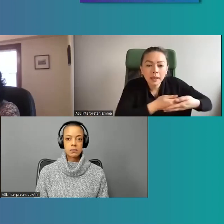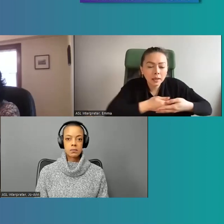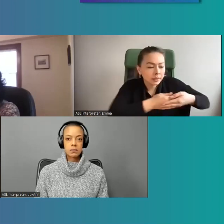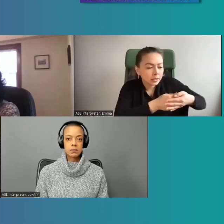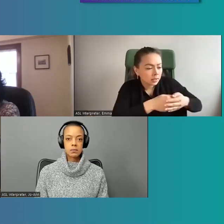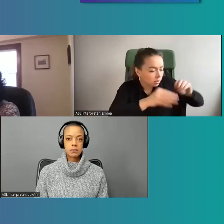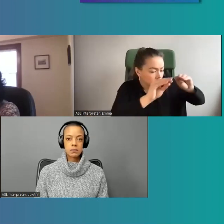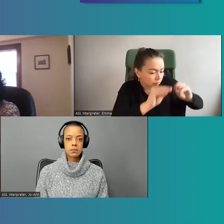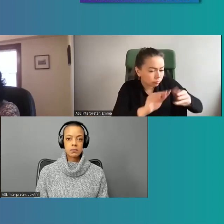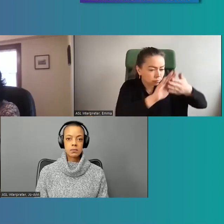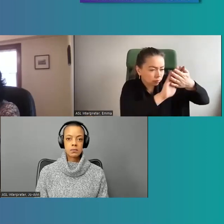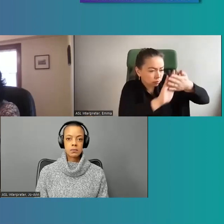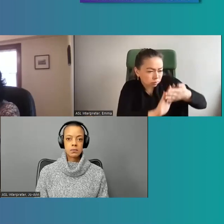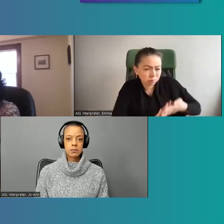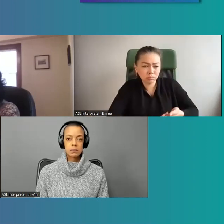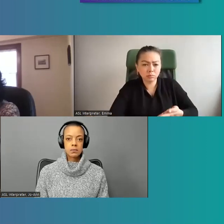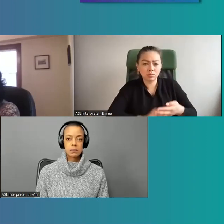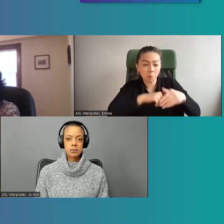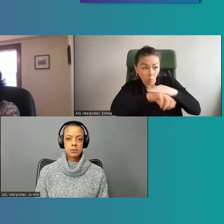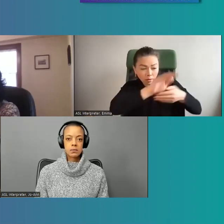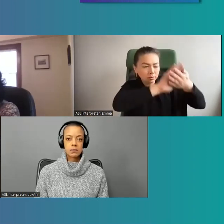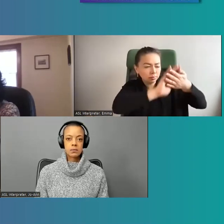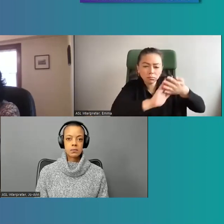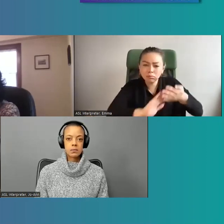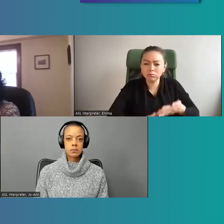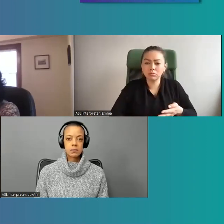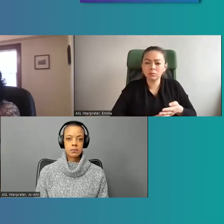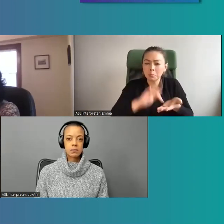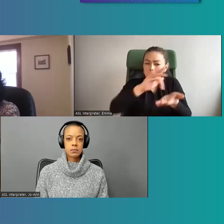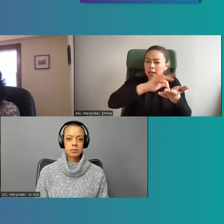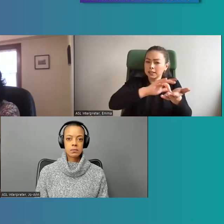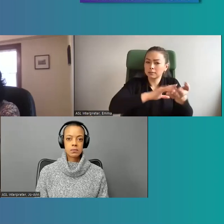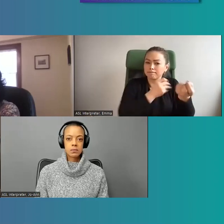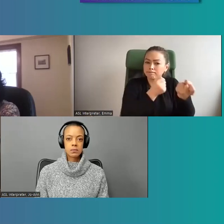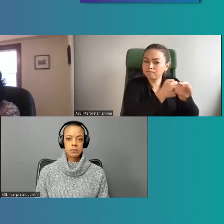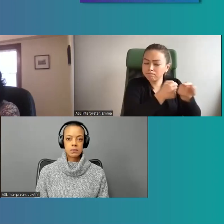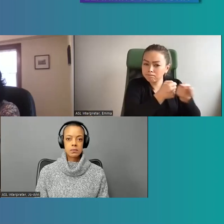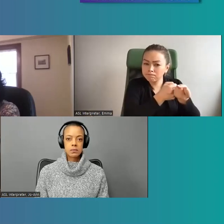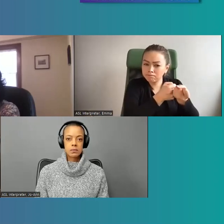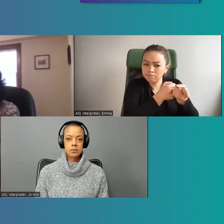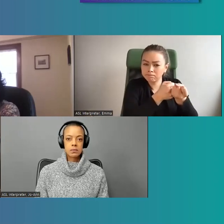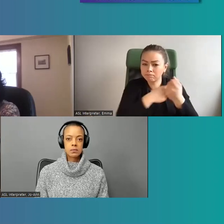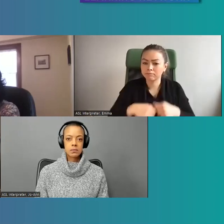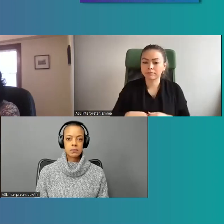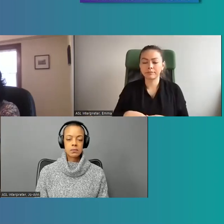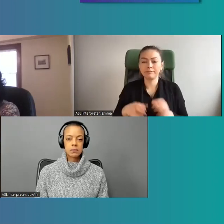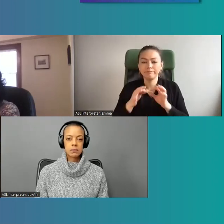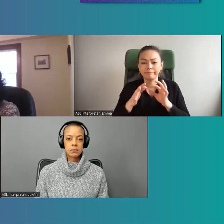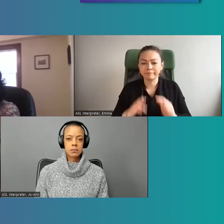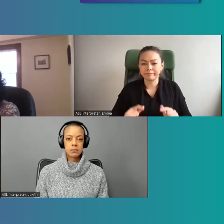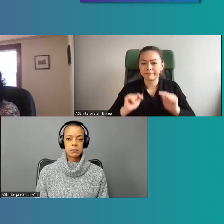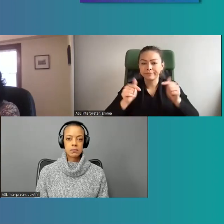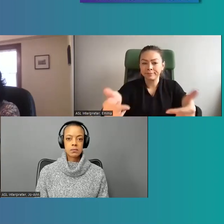this medicine when it's born. And so we're, you know, we're looked after by all of these things that